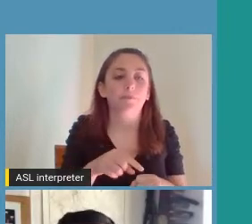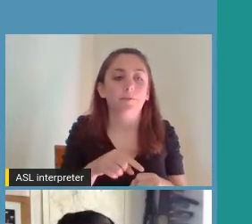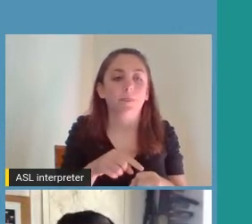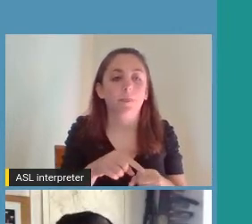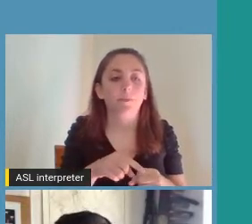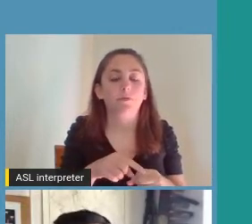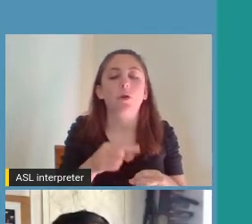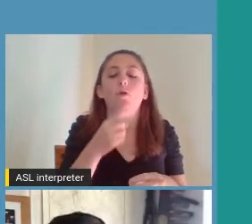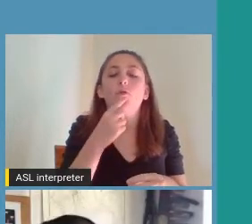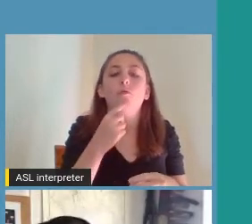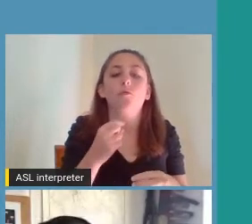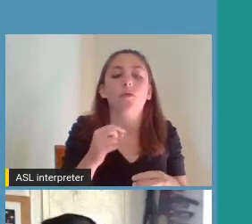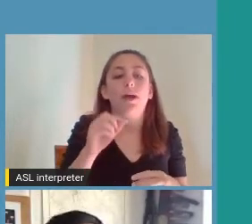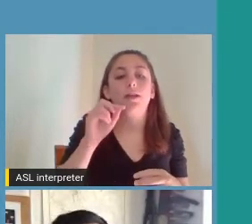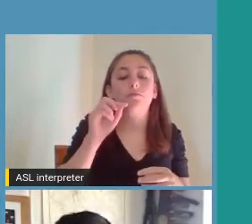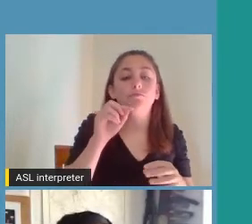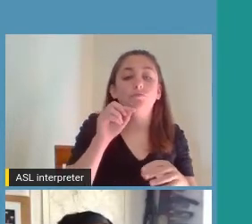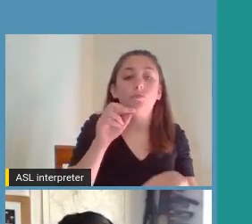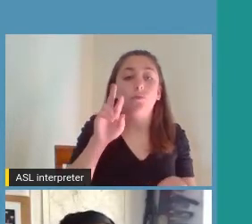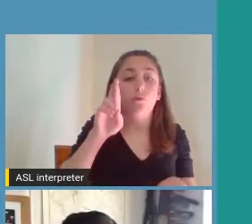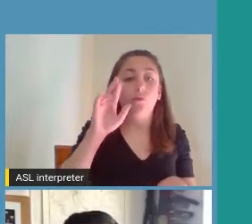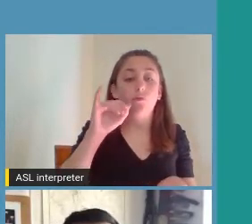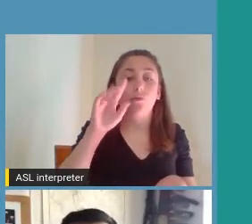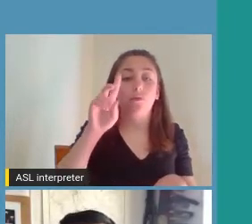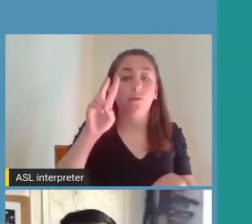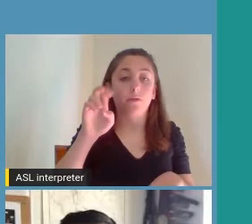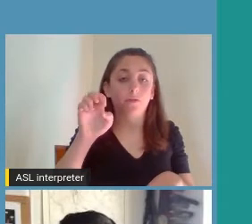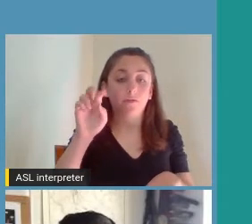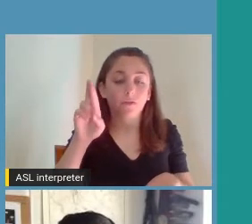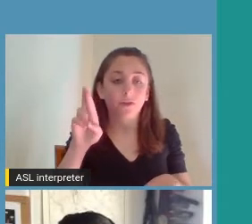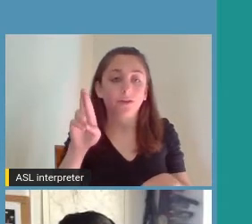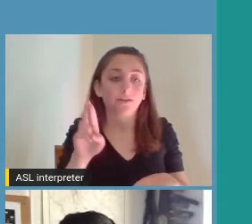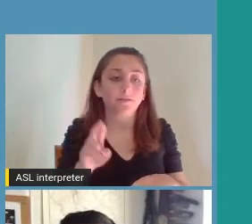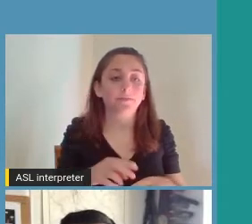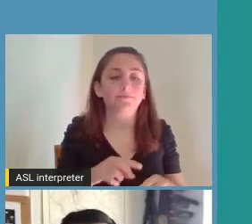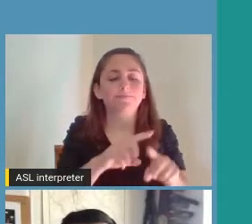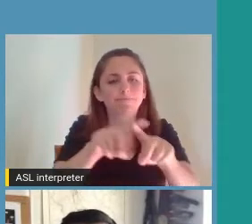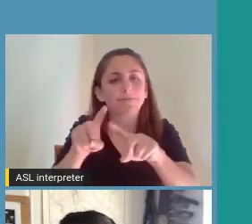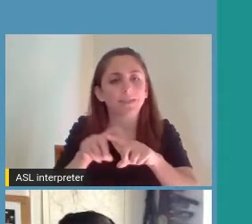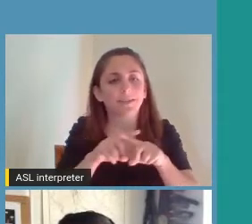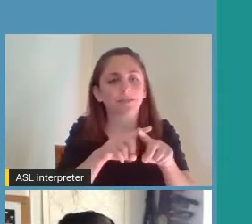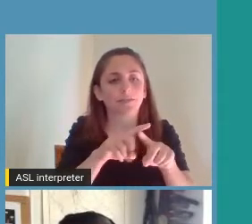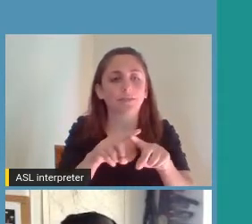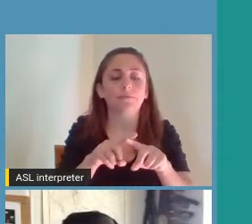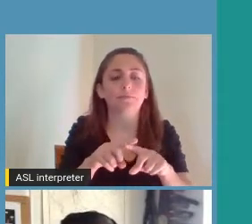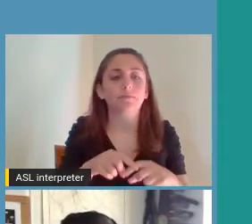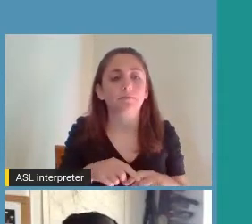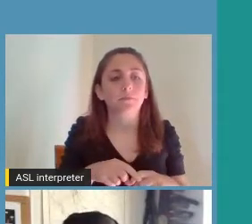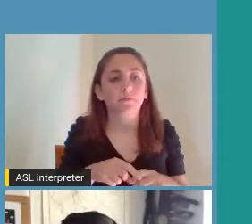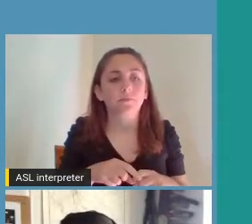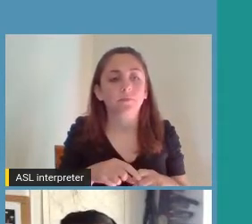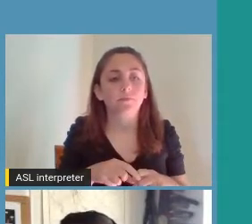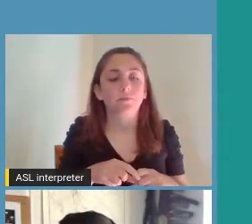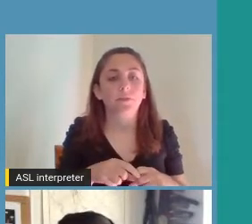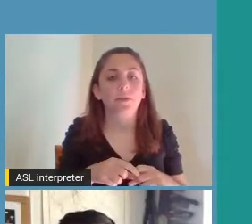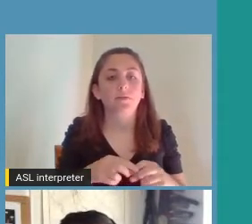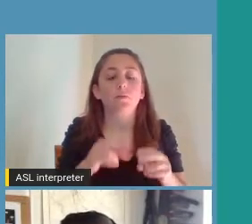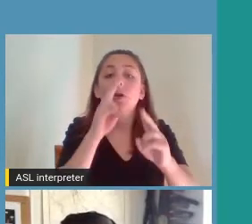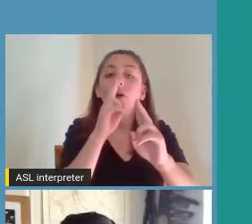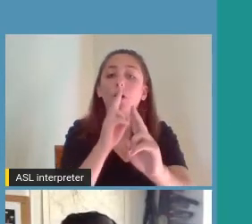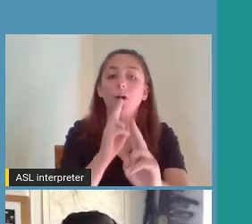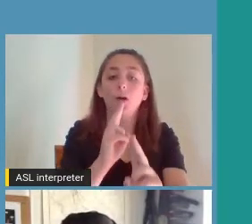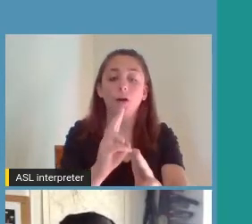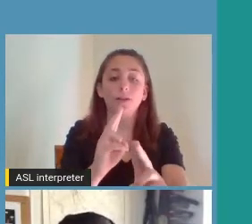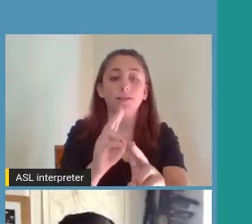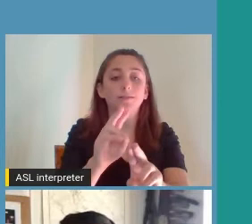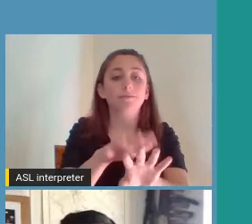as the Red River. It's a key trade and transportation route for countless original nations going back several millennia. We honor the Ochete Shakuino Yate